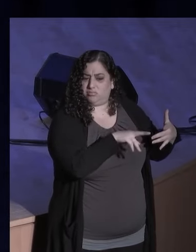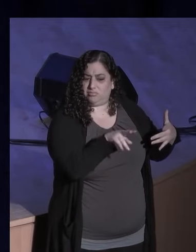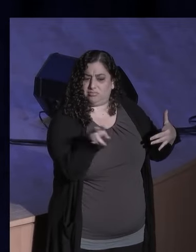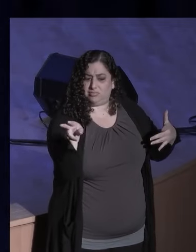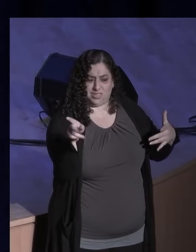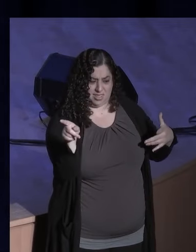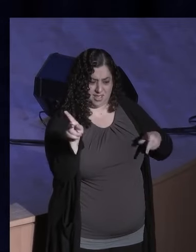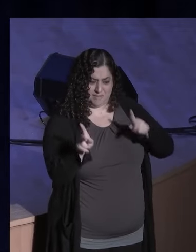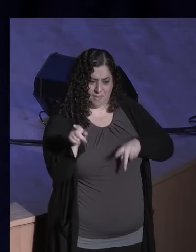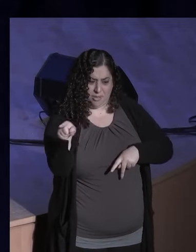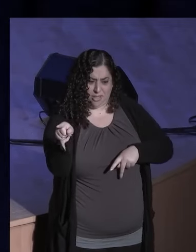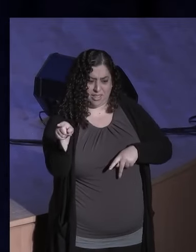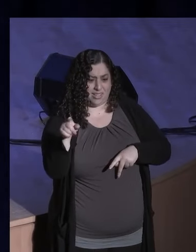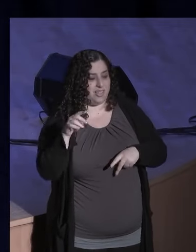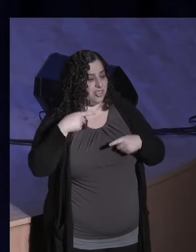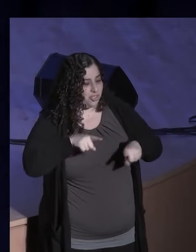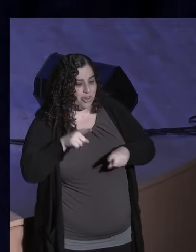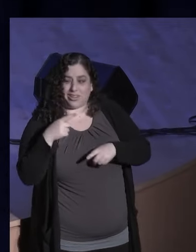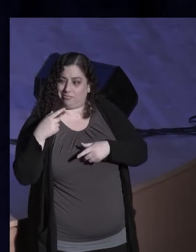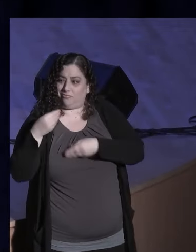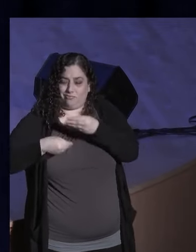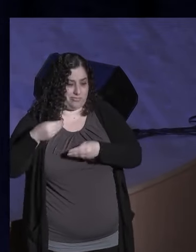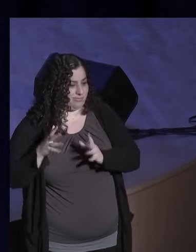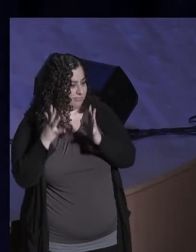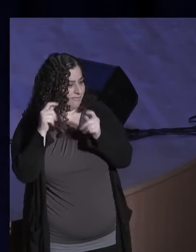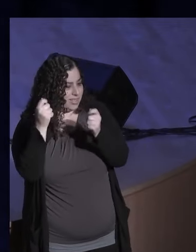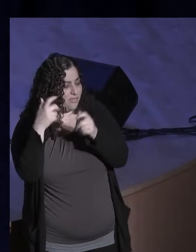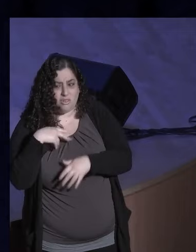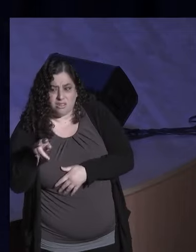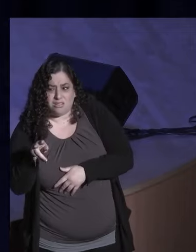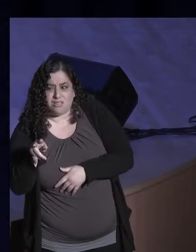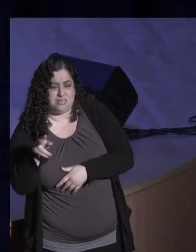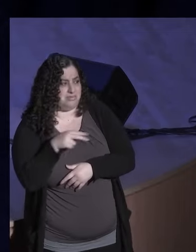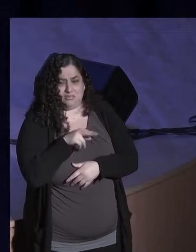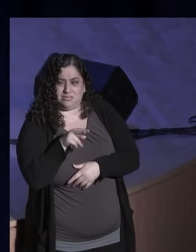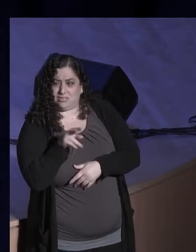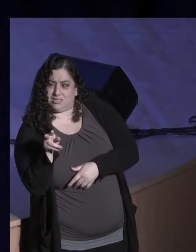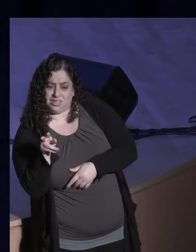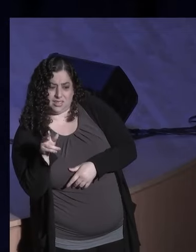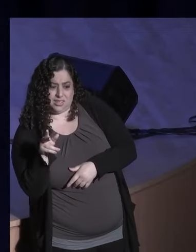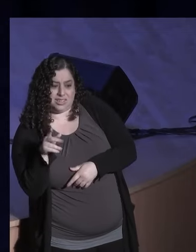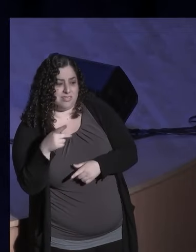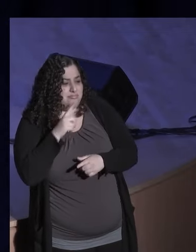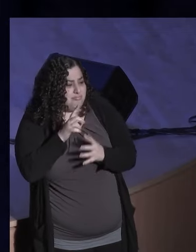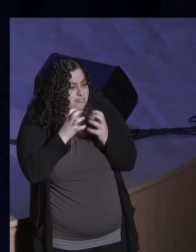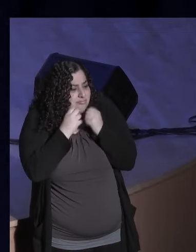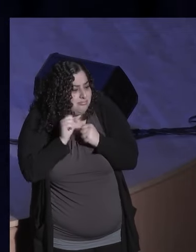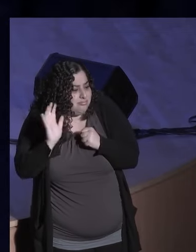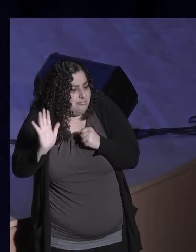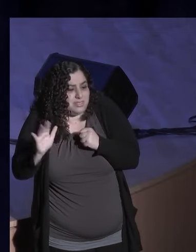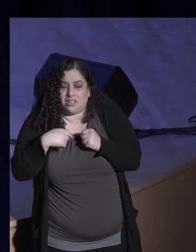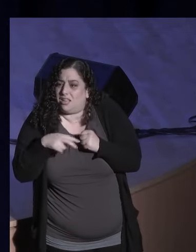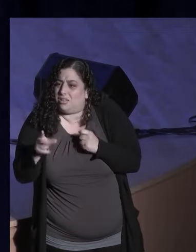in my mind, is really this amazing moment. It's a moment that allows people to sort of revel in things that